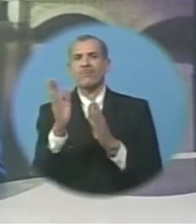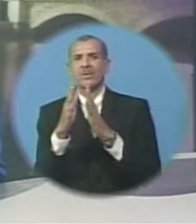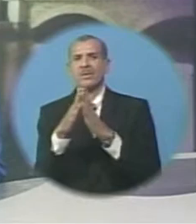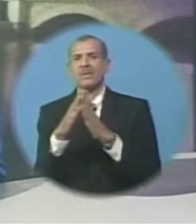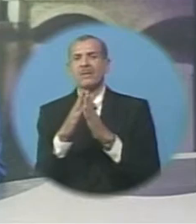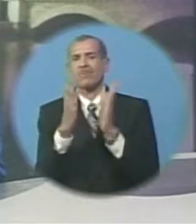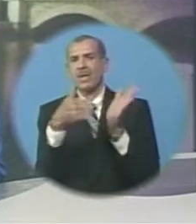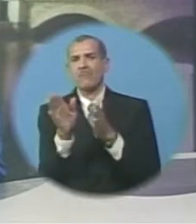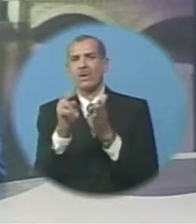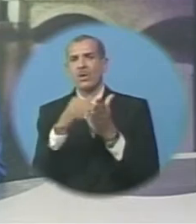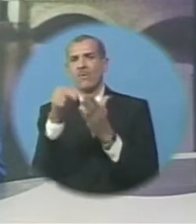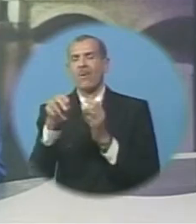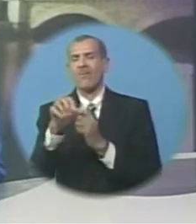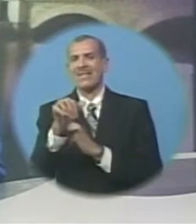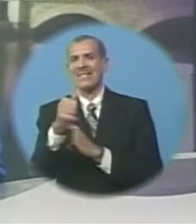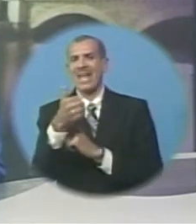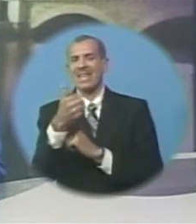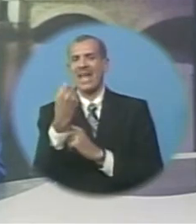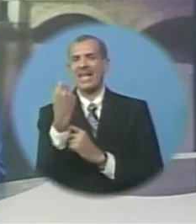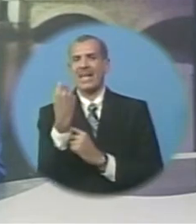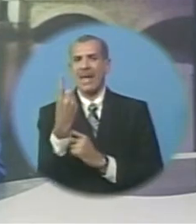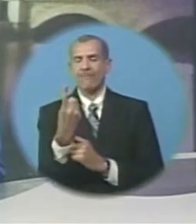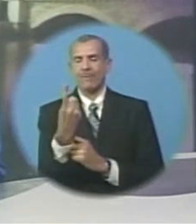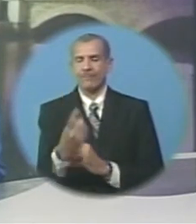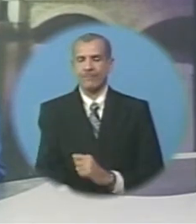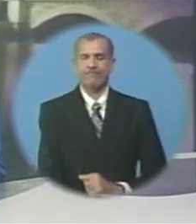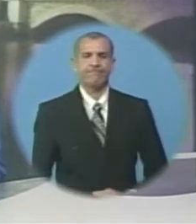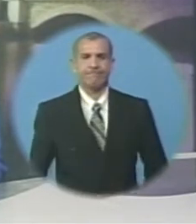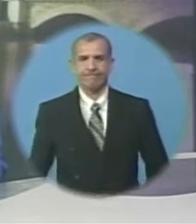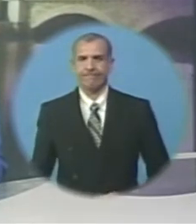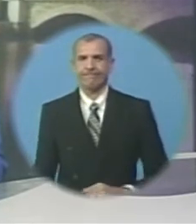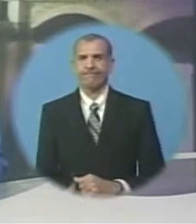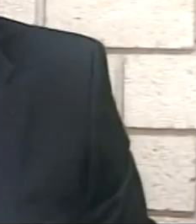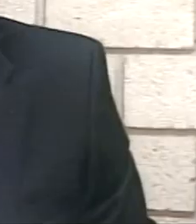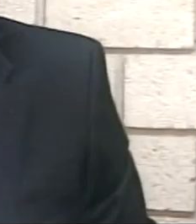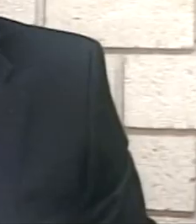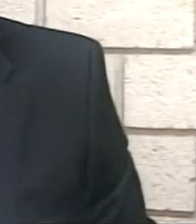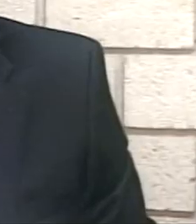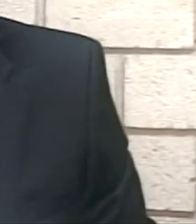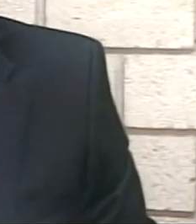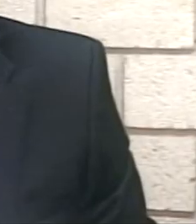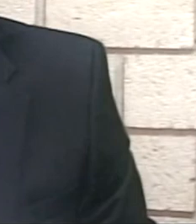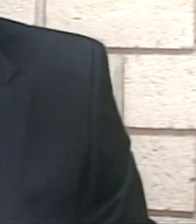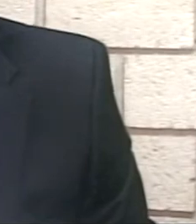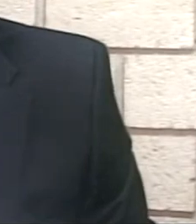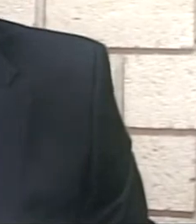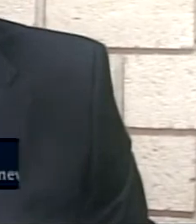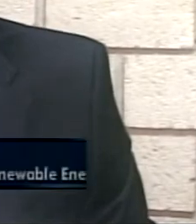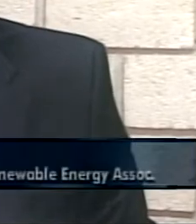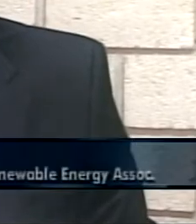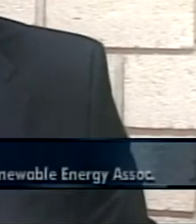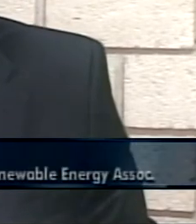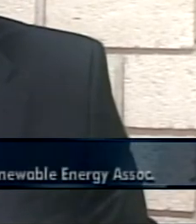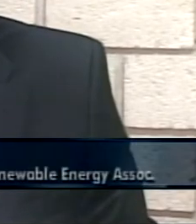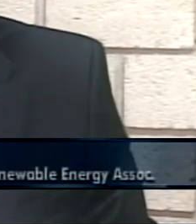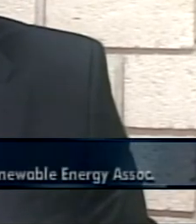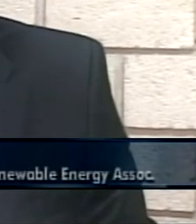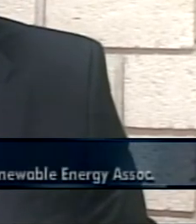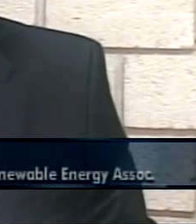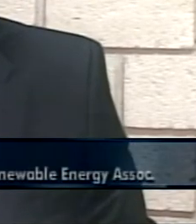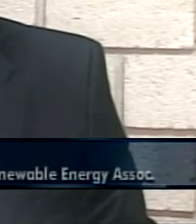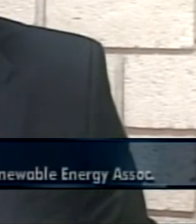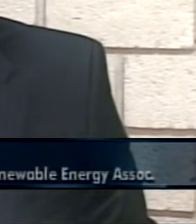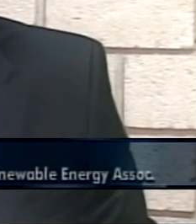which is slated for November 10th and 11th. One of the good things about this conference is that we're going to have some school